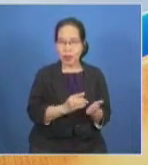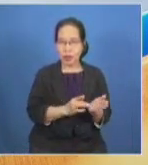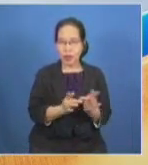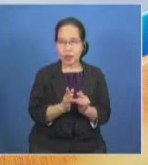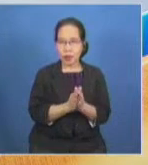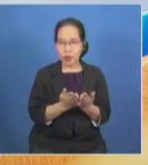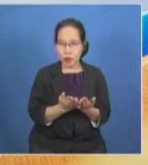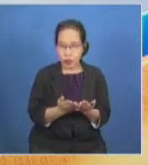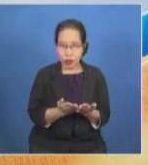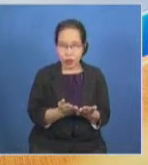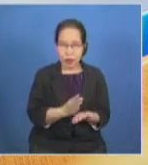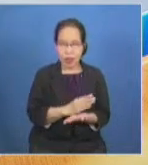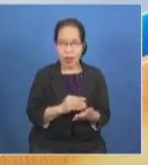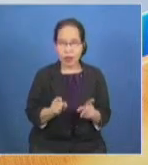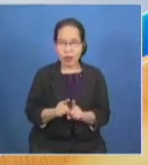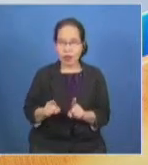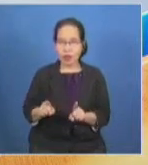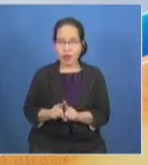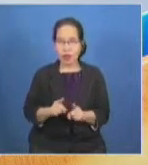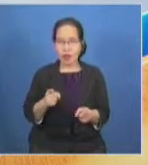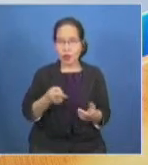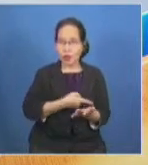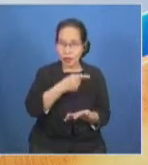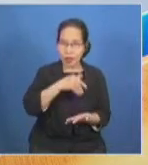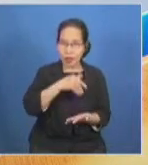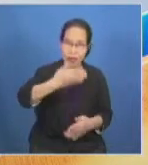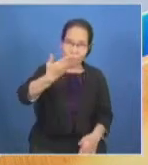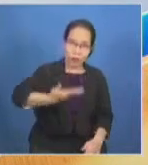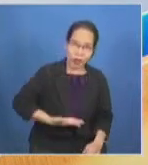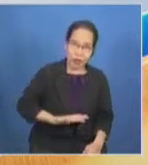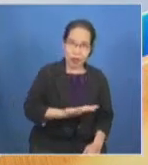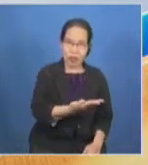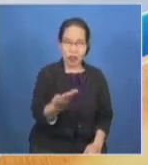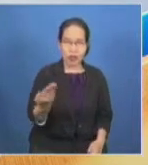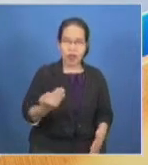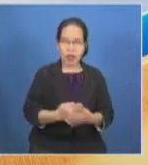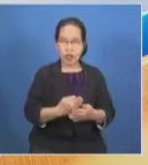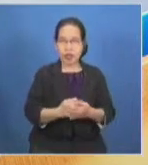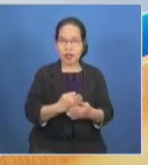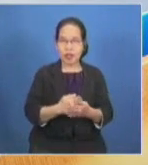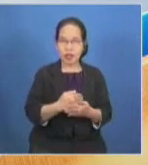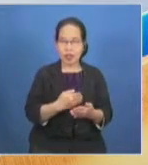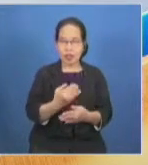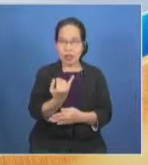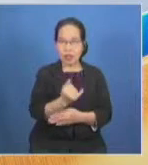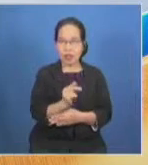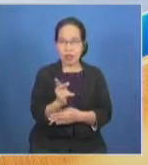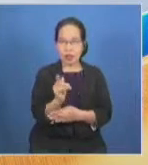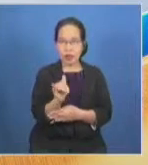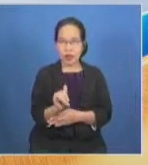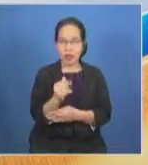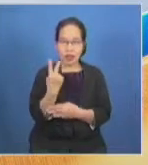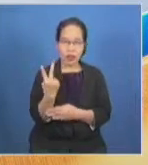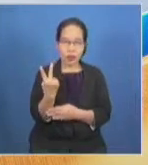benefit from the doctrines that are being spoken by the Holy Scriptures. And also, we